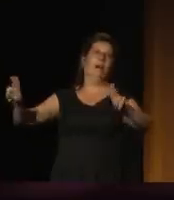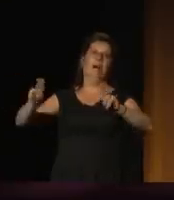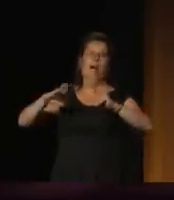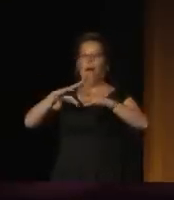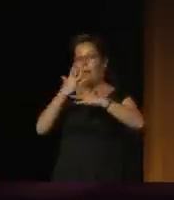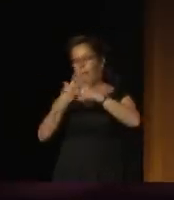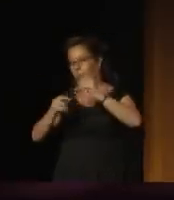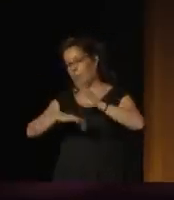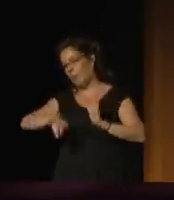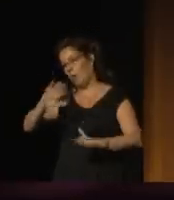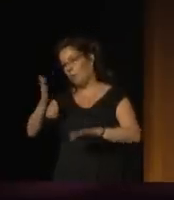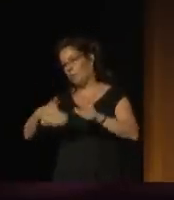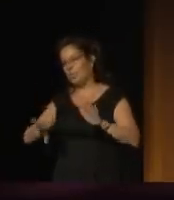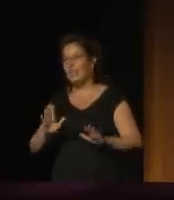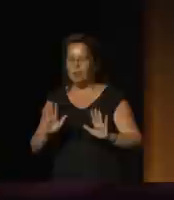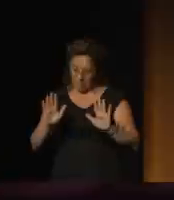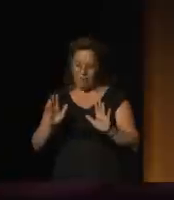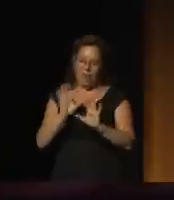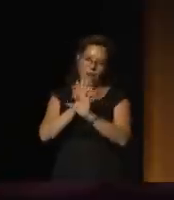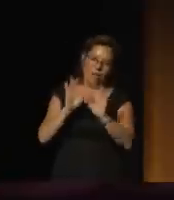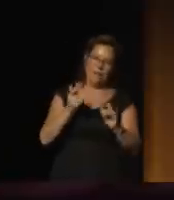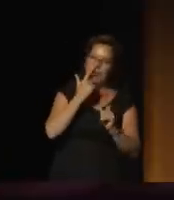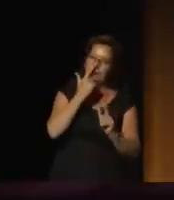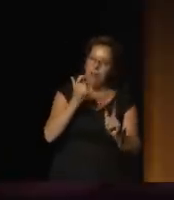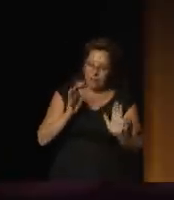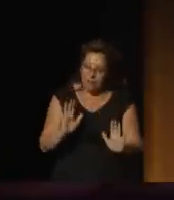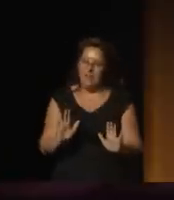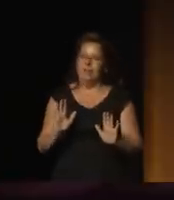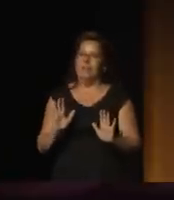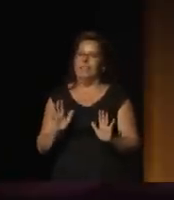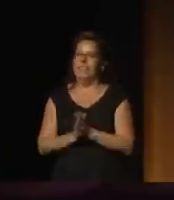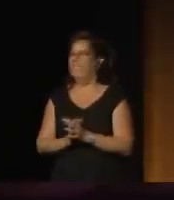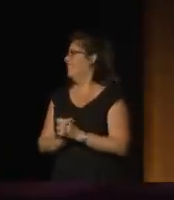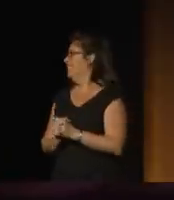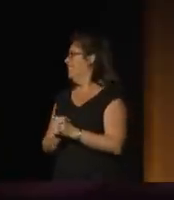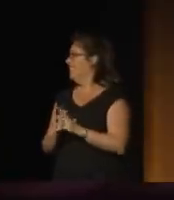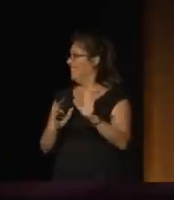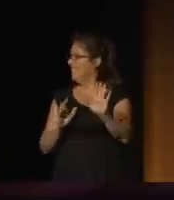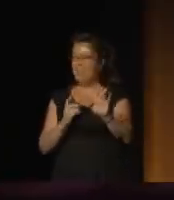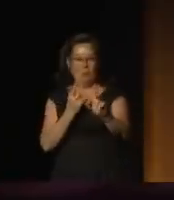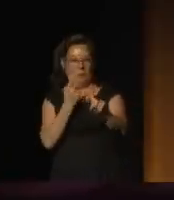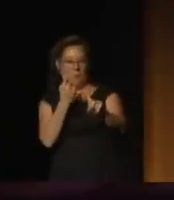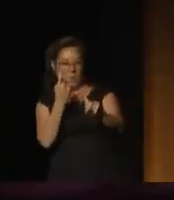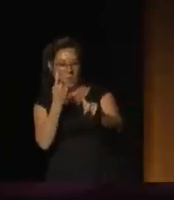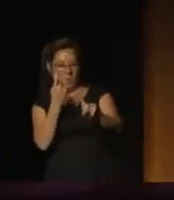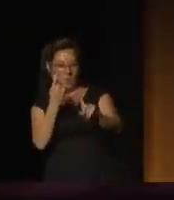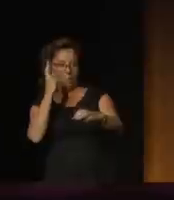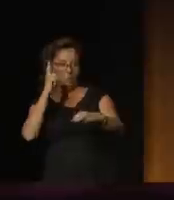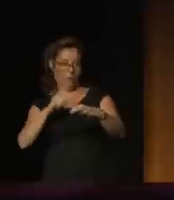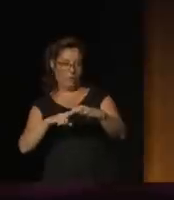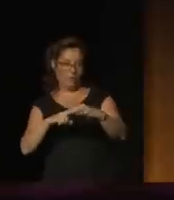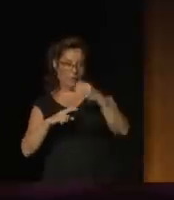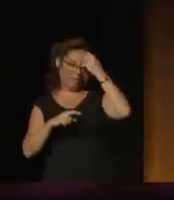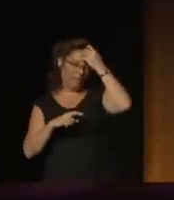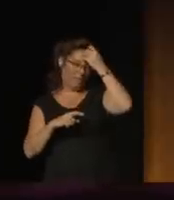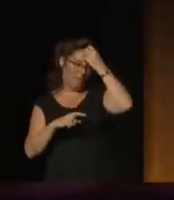Anyway, so it's all good. I didn't. Thank God for that. That's good. All right, we've probably got time for almost just one more, but can I go down to you? Yes.